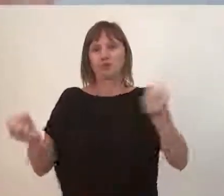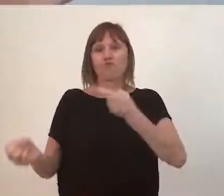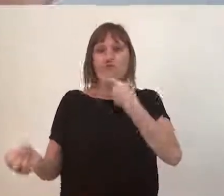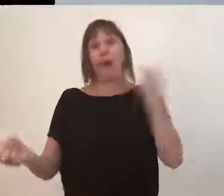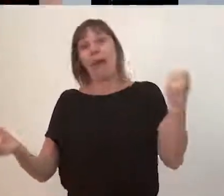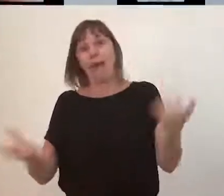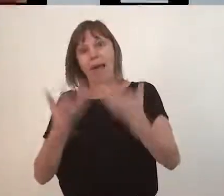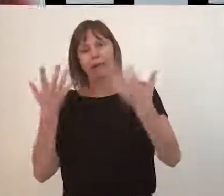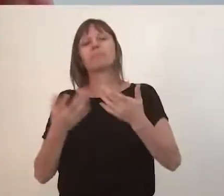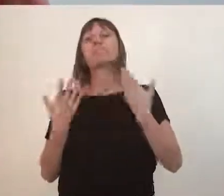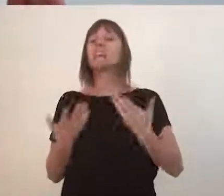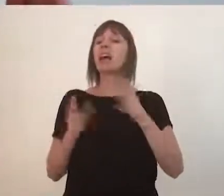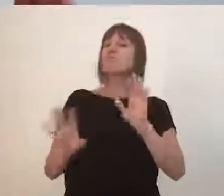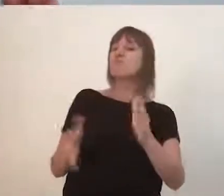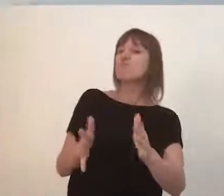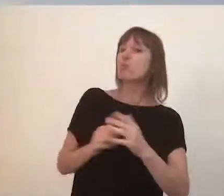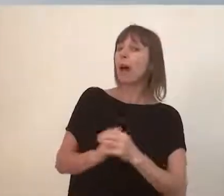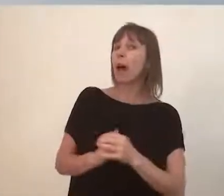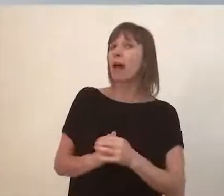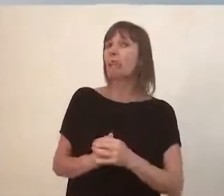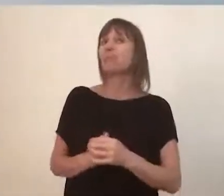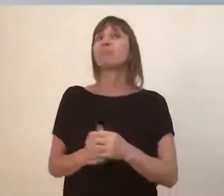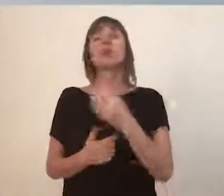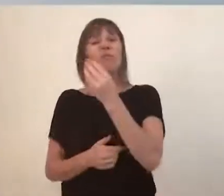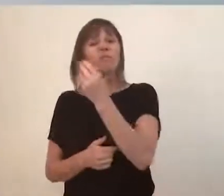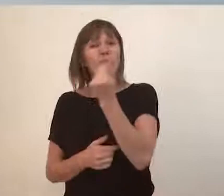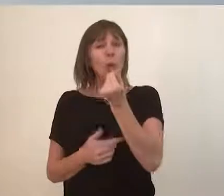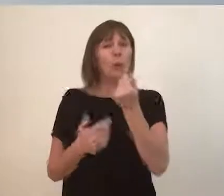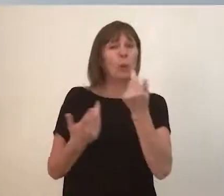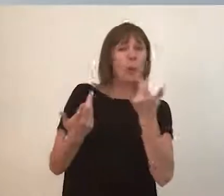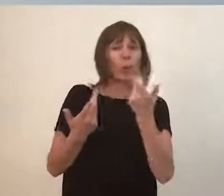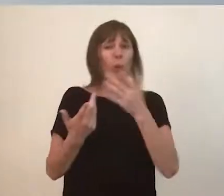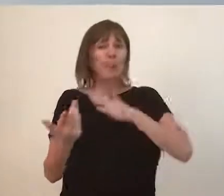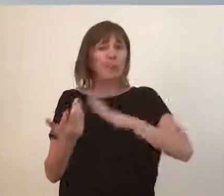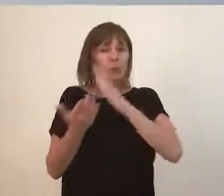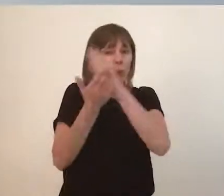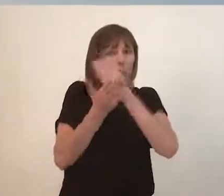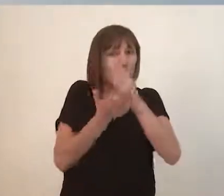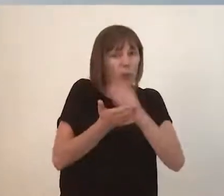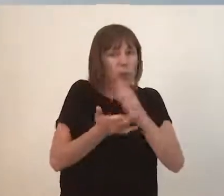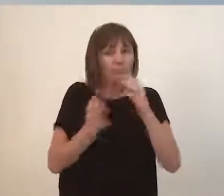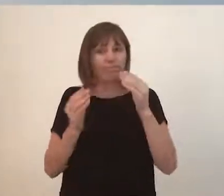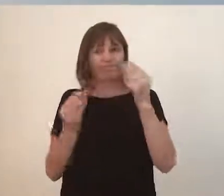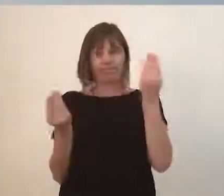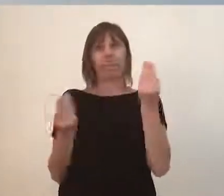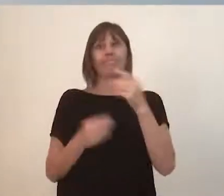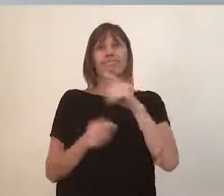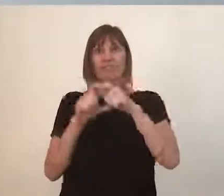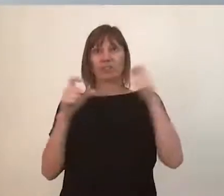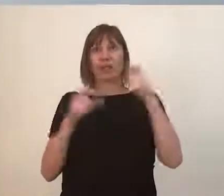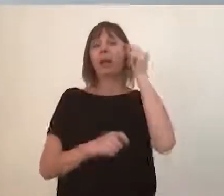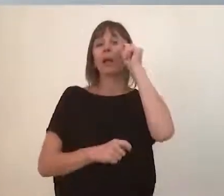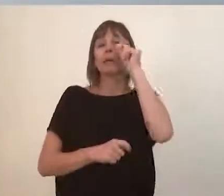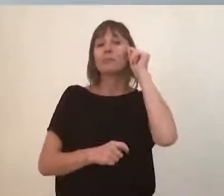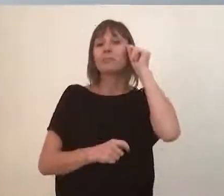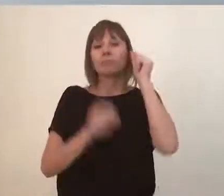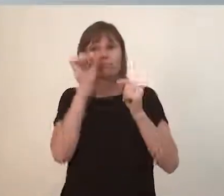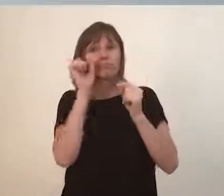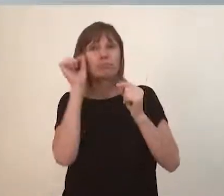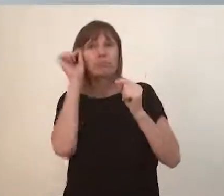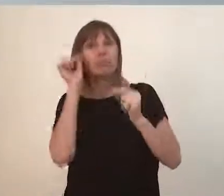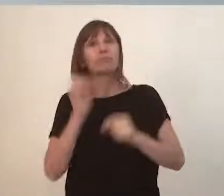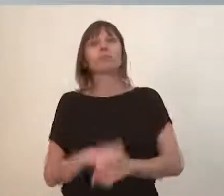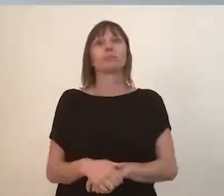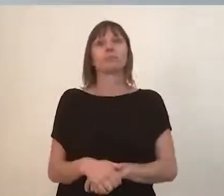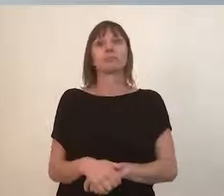just woo, bright red, but today it's not too bad, and so I still have like a few redness, few blemishes here and there, and so I just